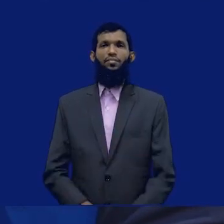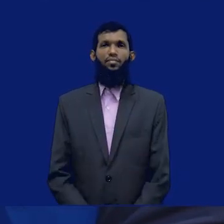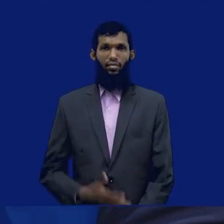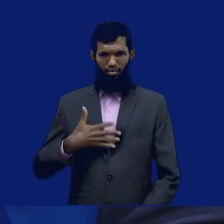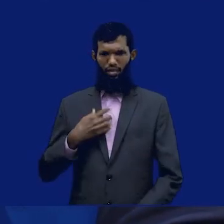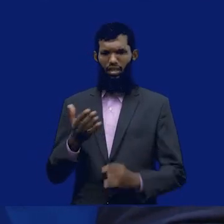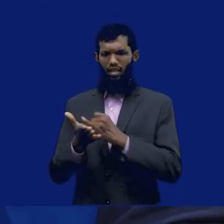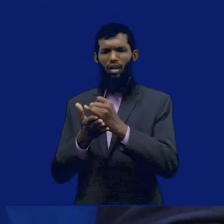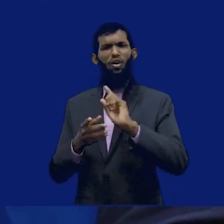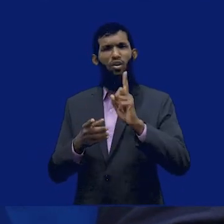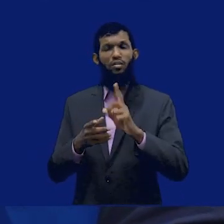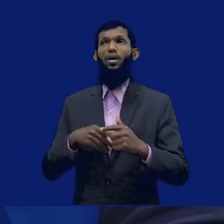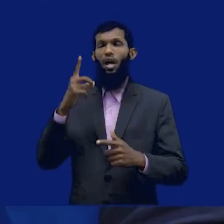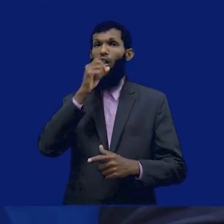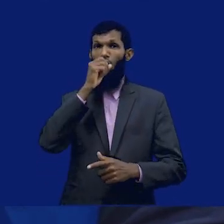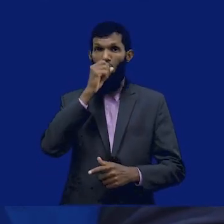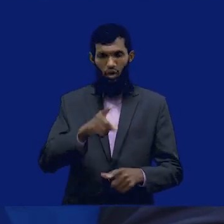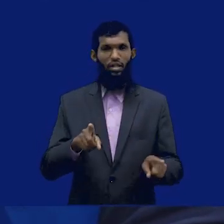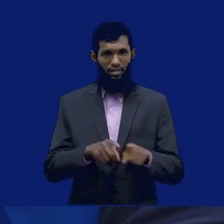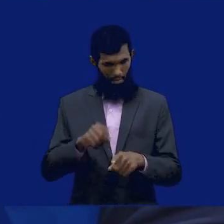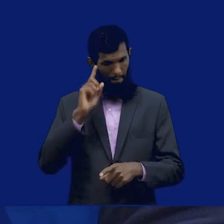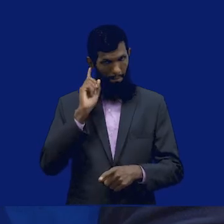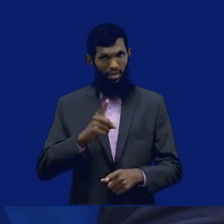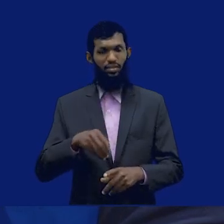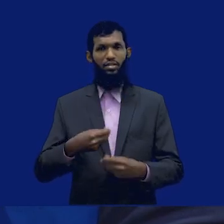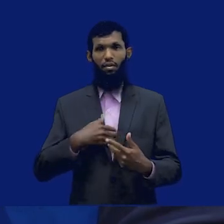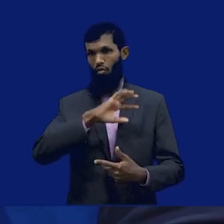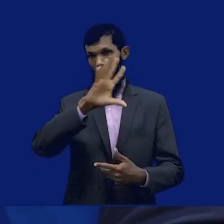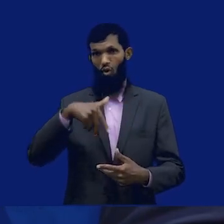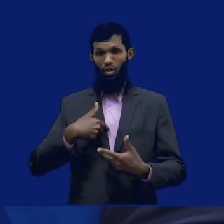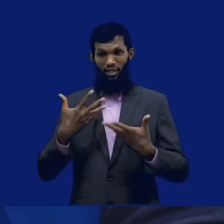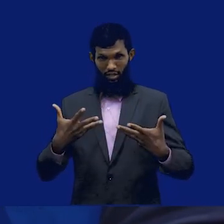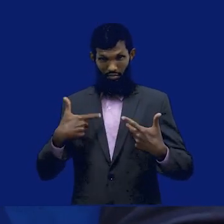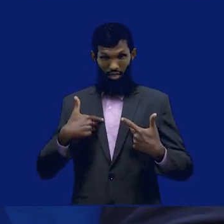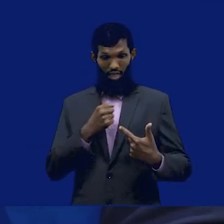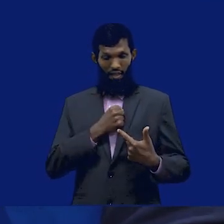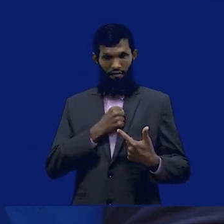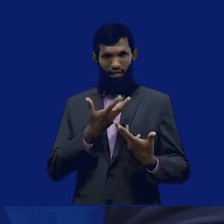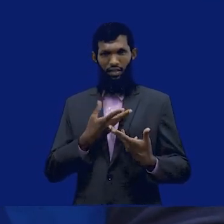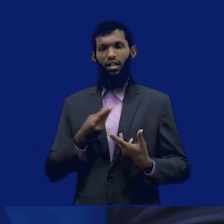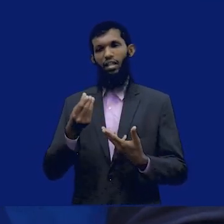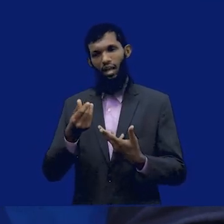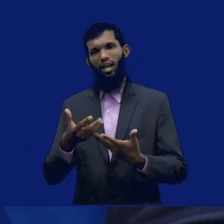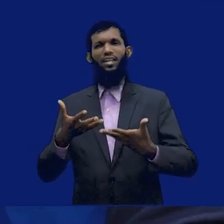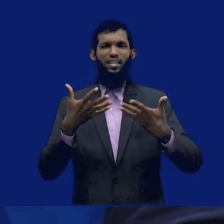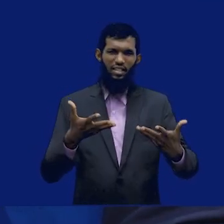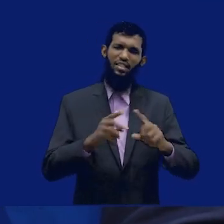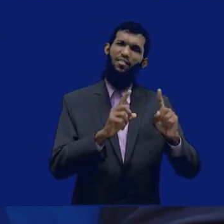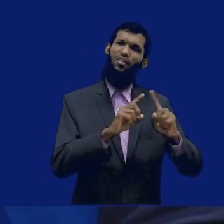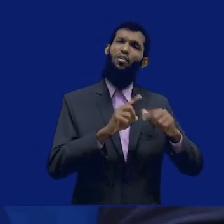is present in our amwal. In other words, everything that we own, the commodities,